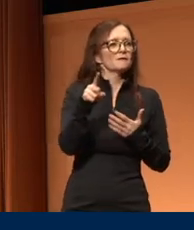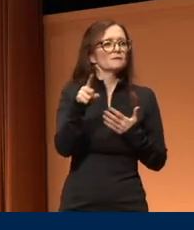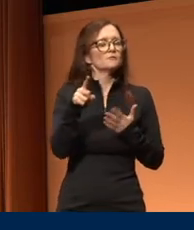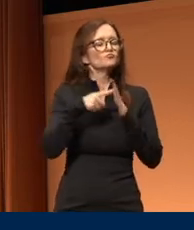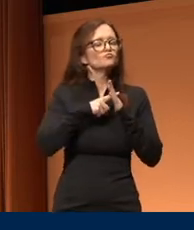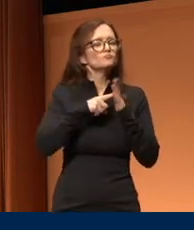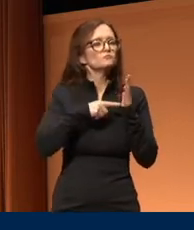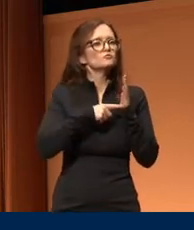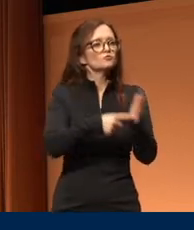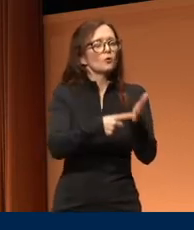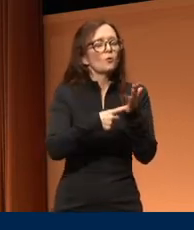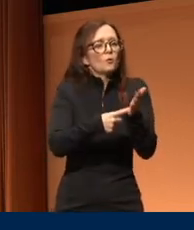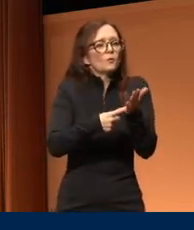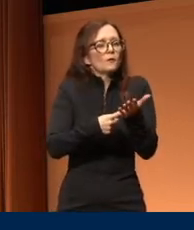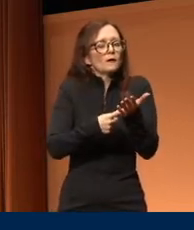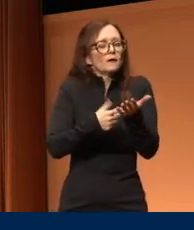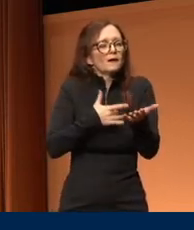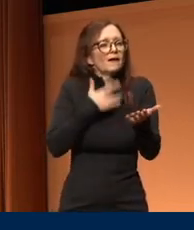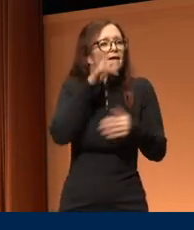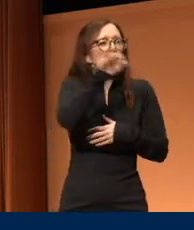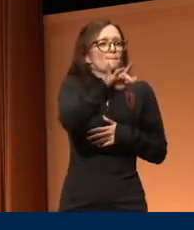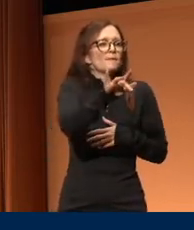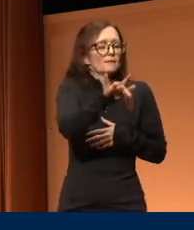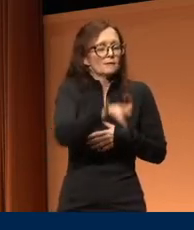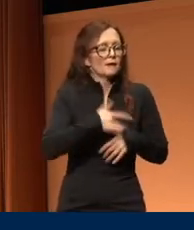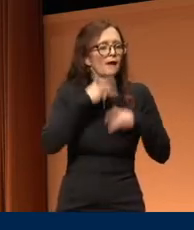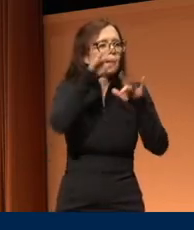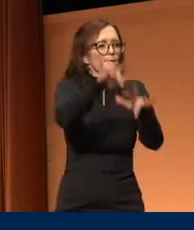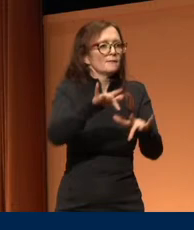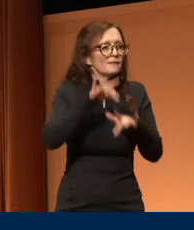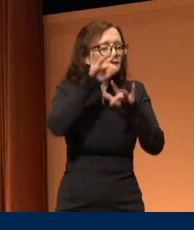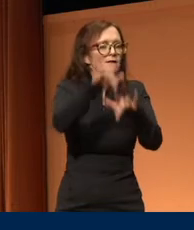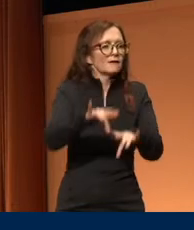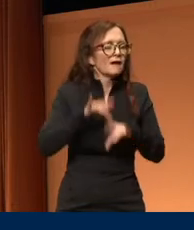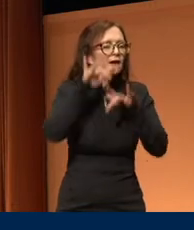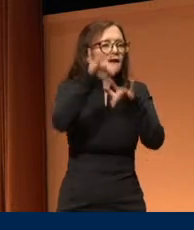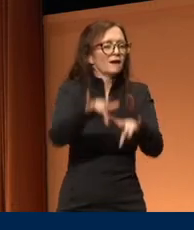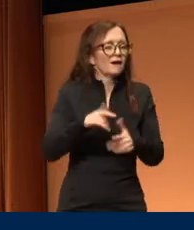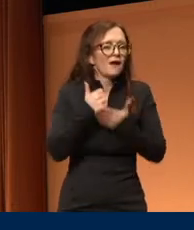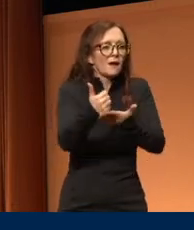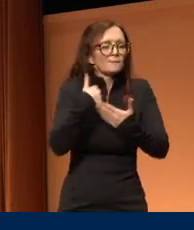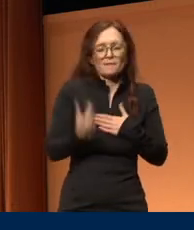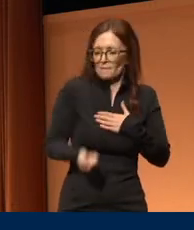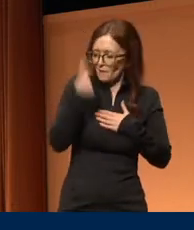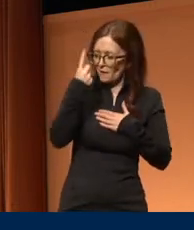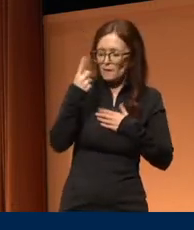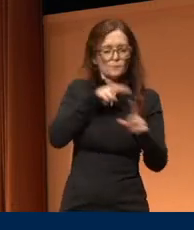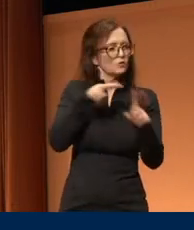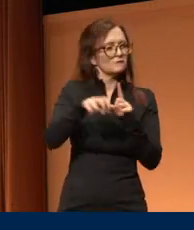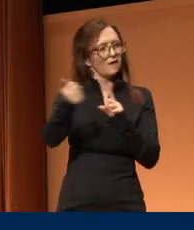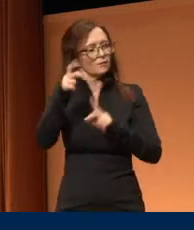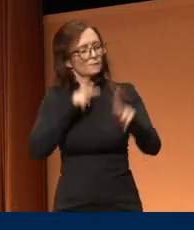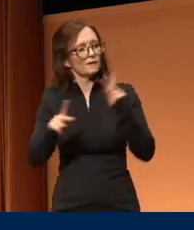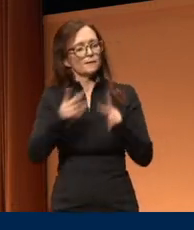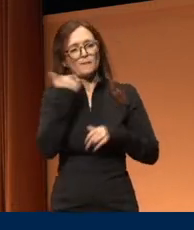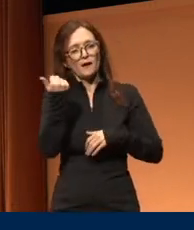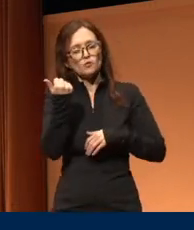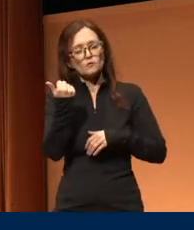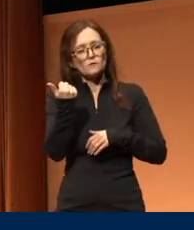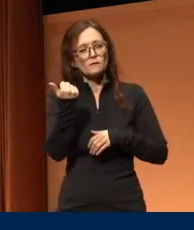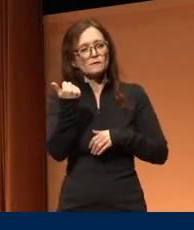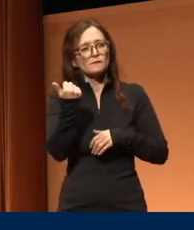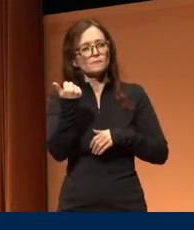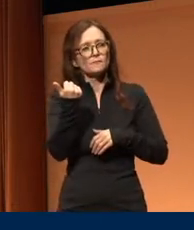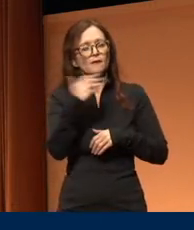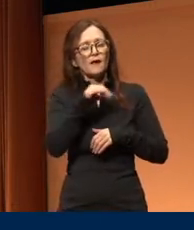empathy is a prerequisite for cognitive processes. Empathy helps us understand the perspective of others better and